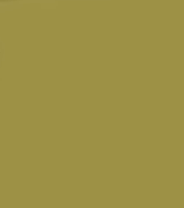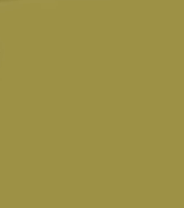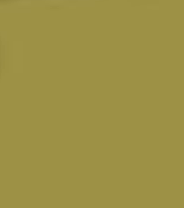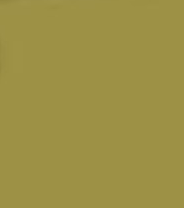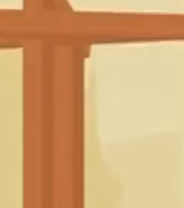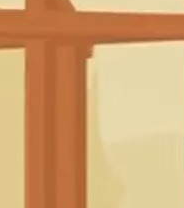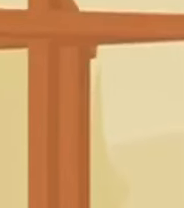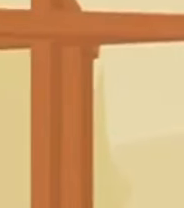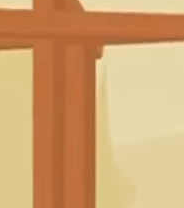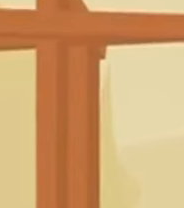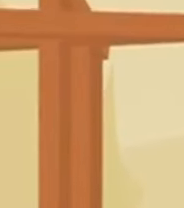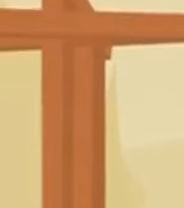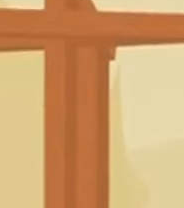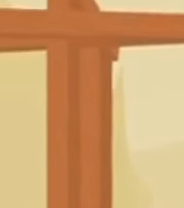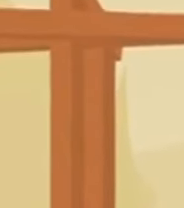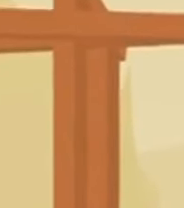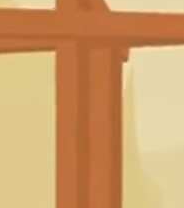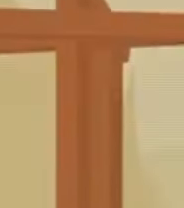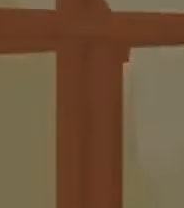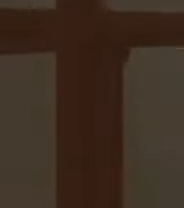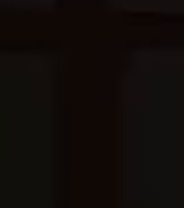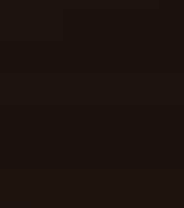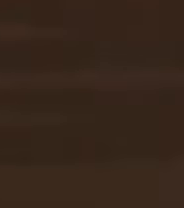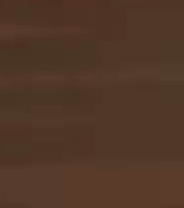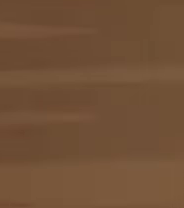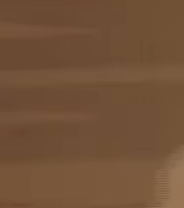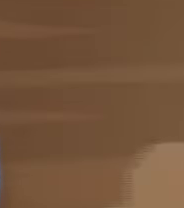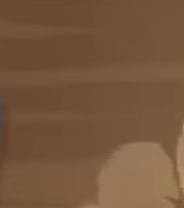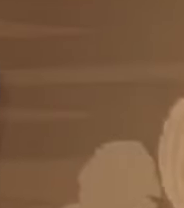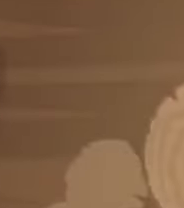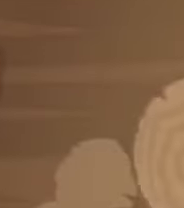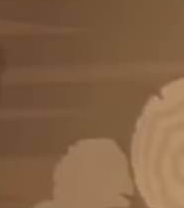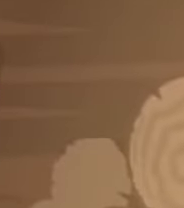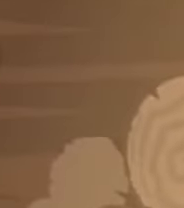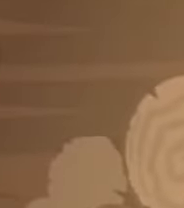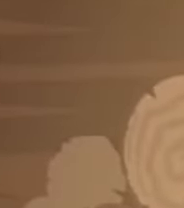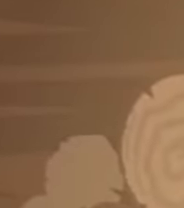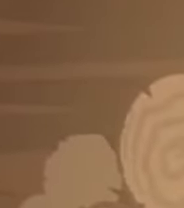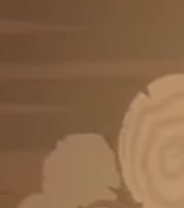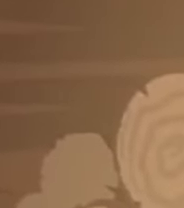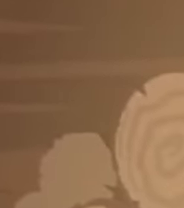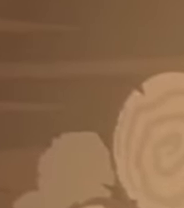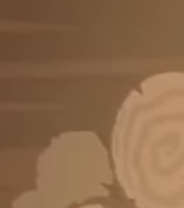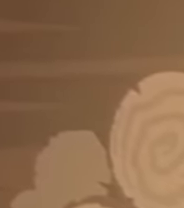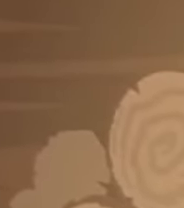Sheldrite Anti-Termite to keep them looking pristine. Sheldrite has a special formula that provides